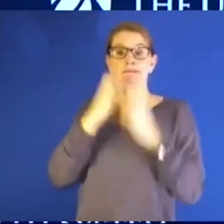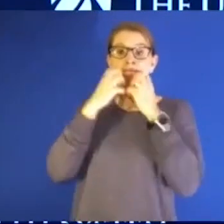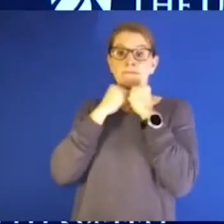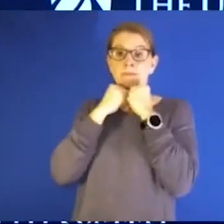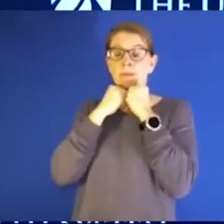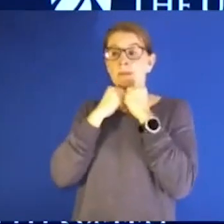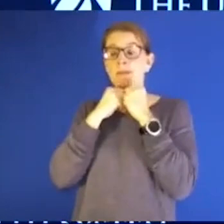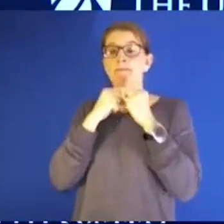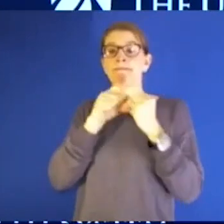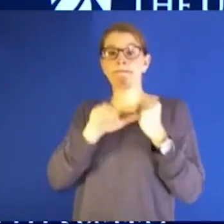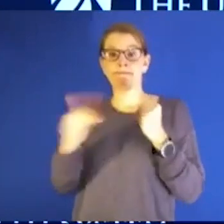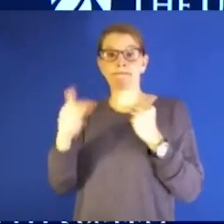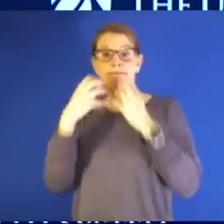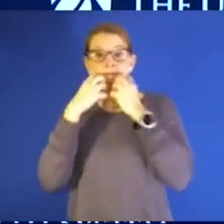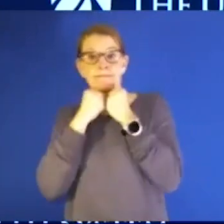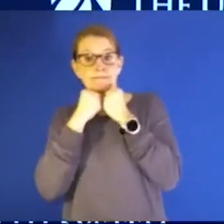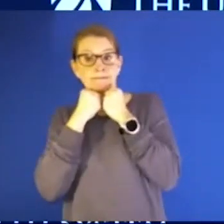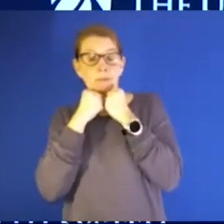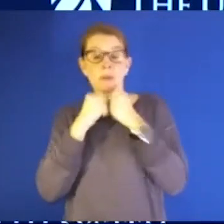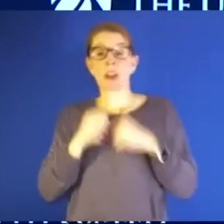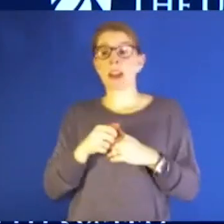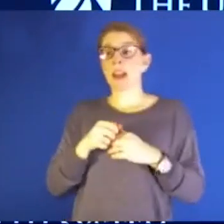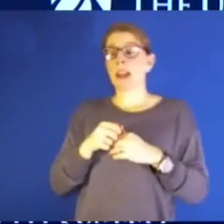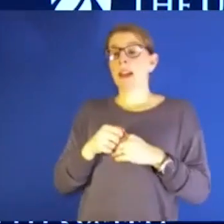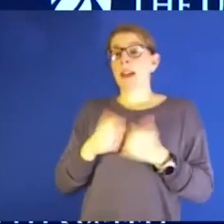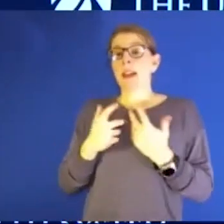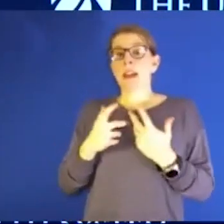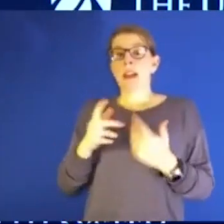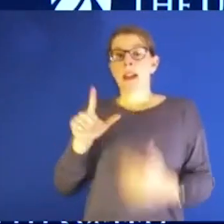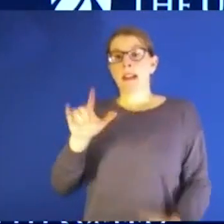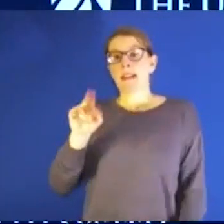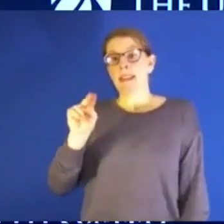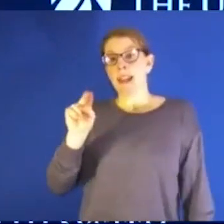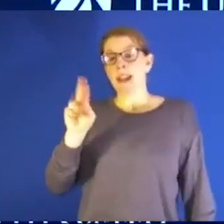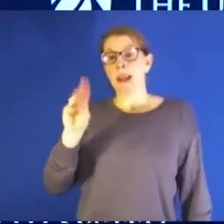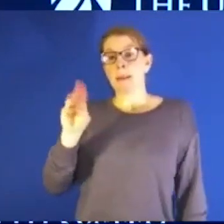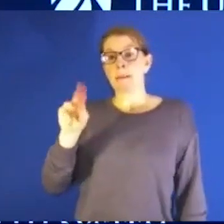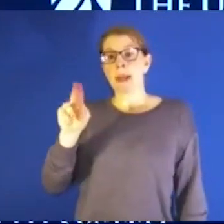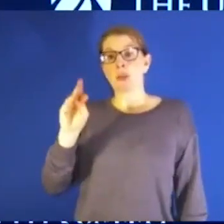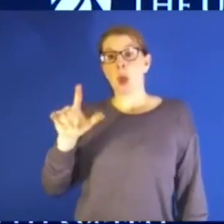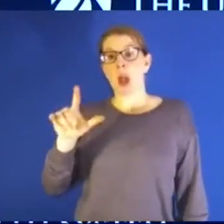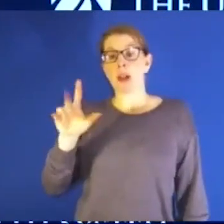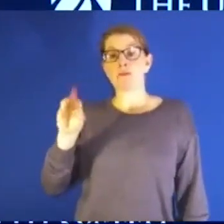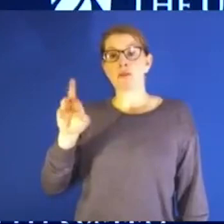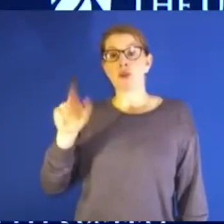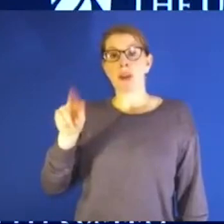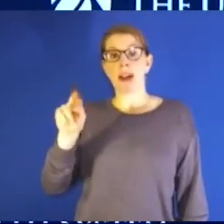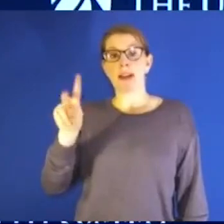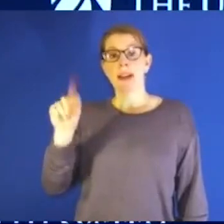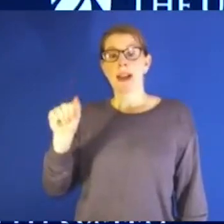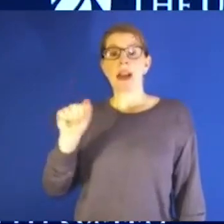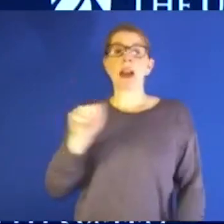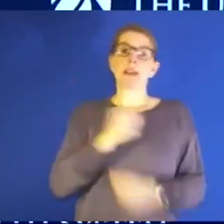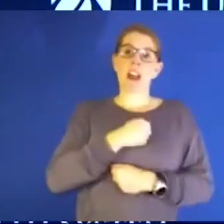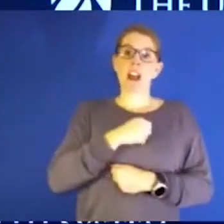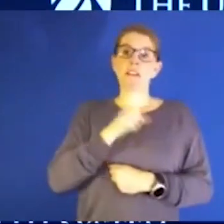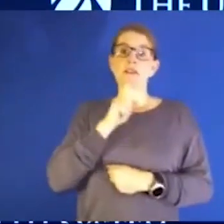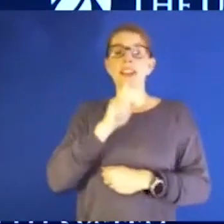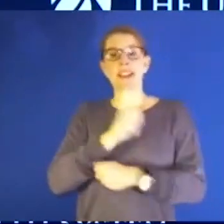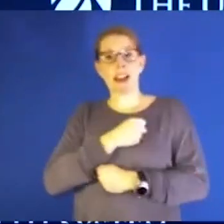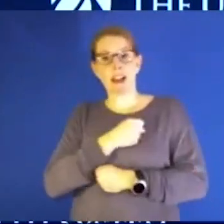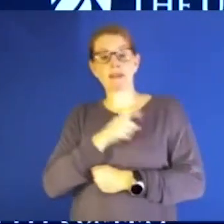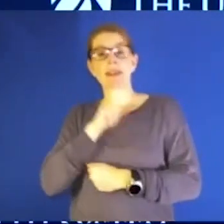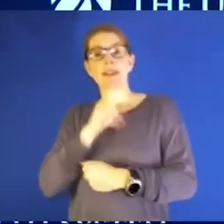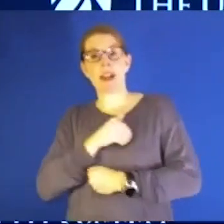at the end of the day, I think Lin-Manuel Miranda said it best, and love is love is love. And I'm not just talking